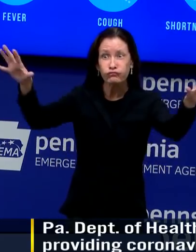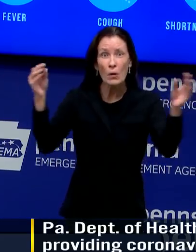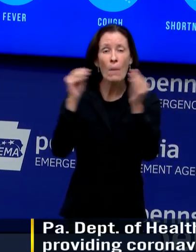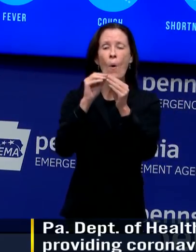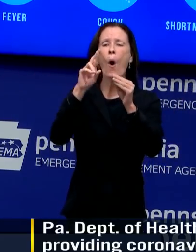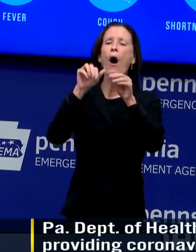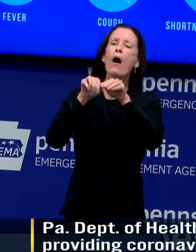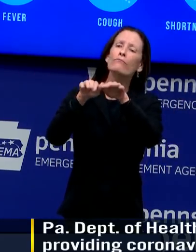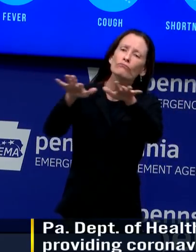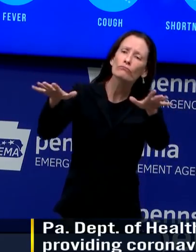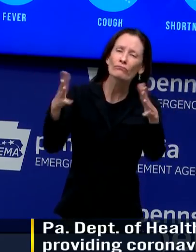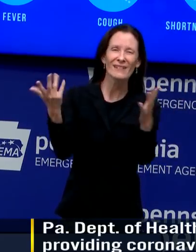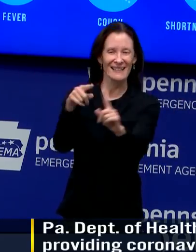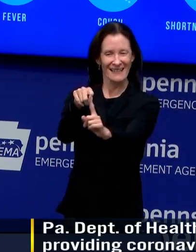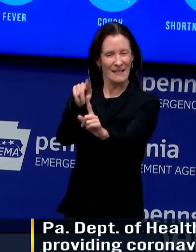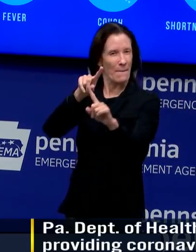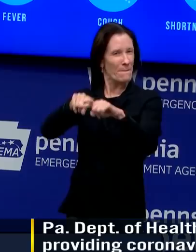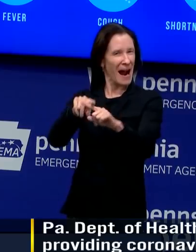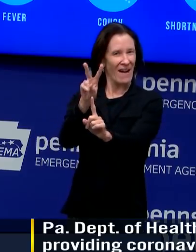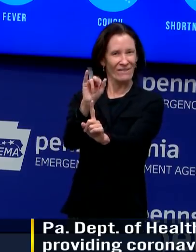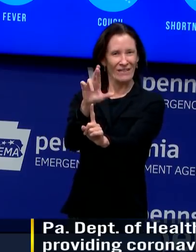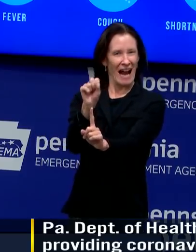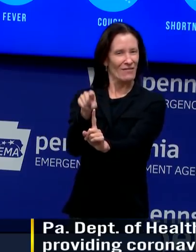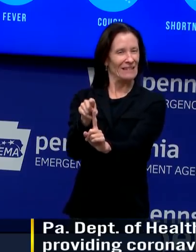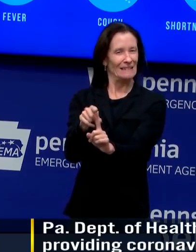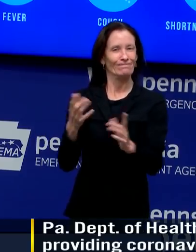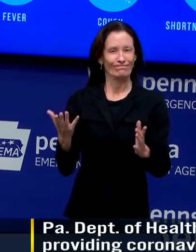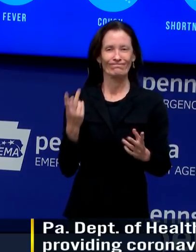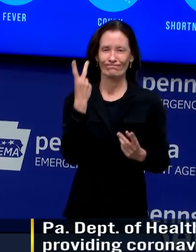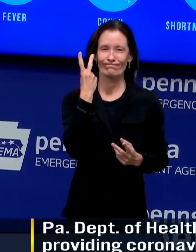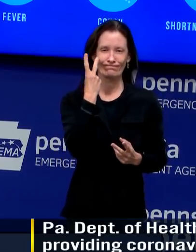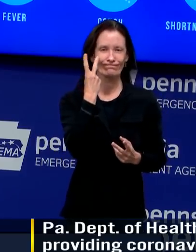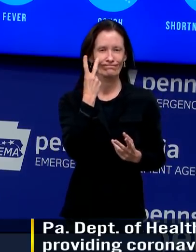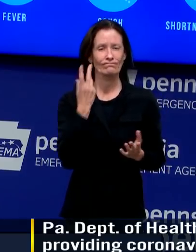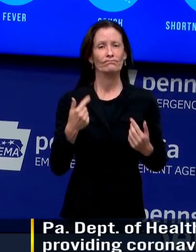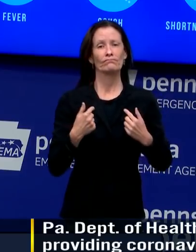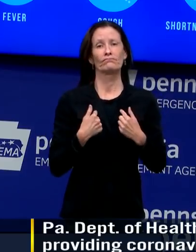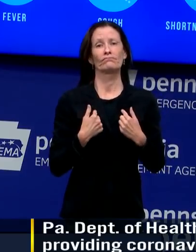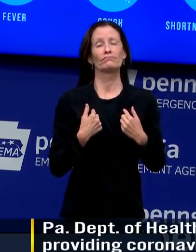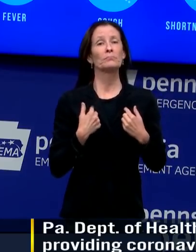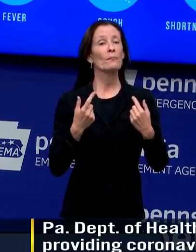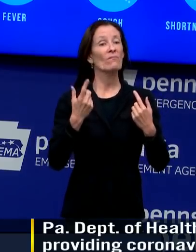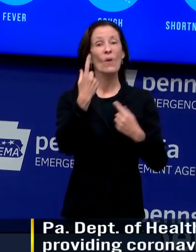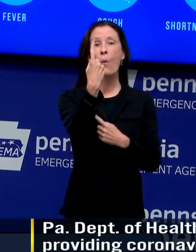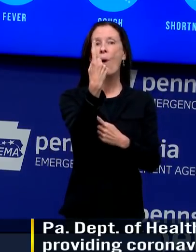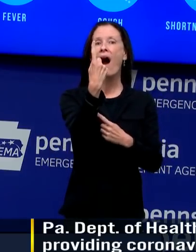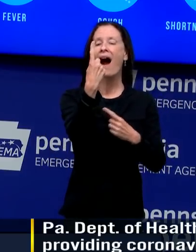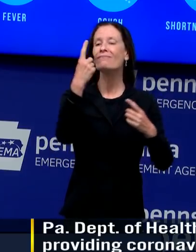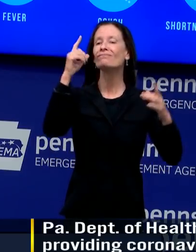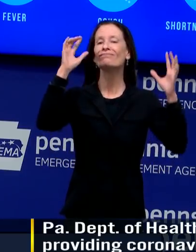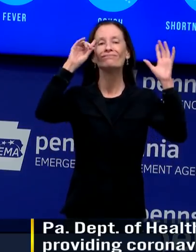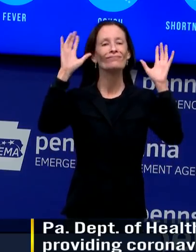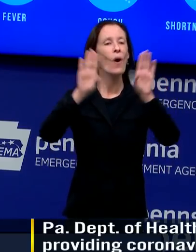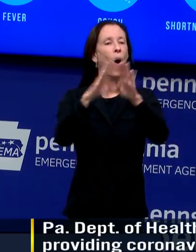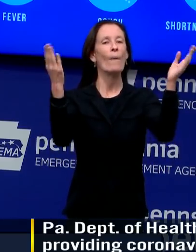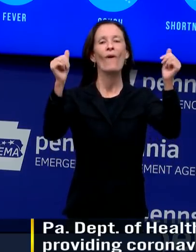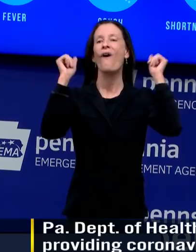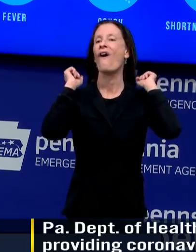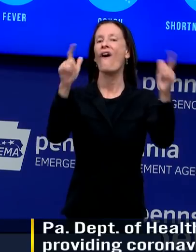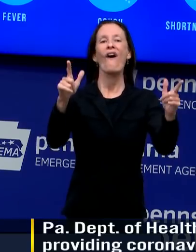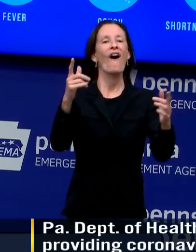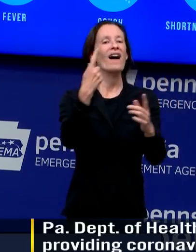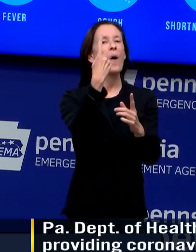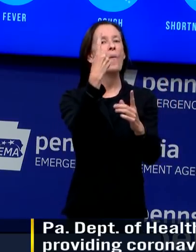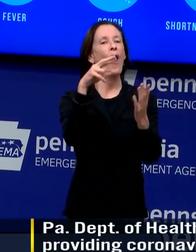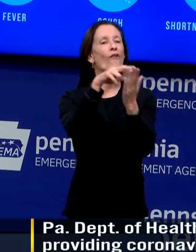look at several pieces to ensure that our case count is under control and that we have the local support to manage the cases and